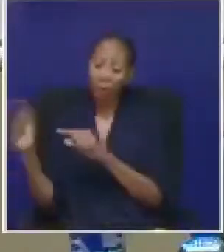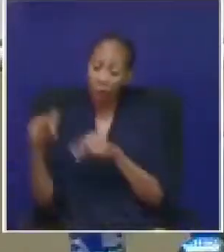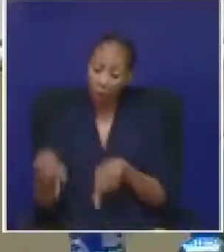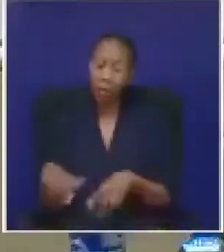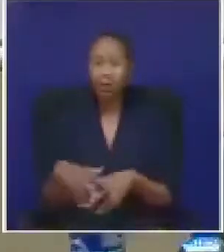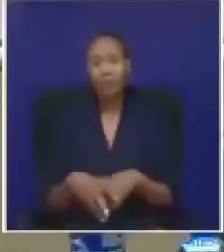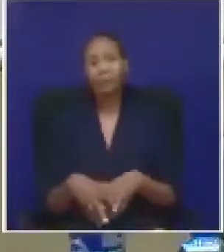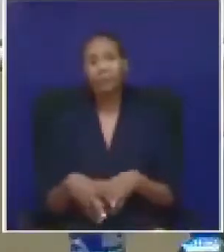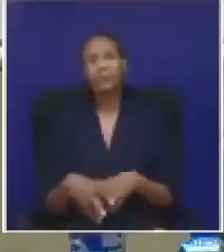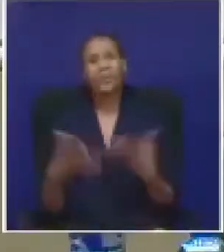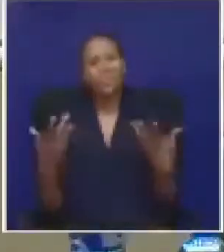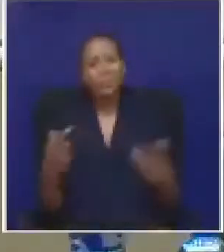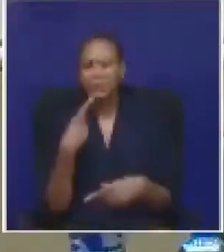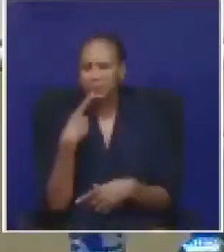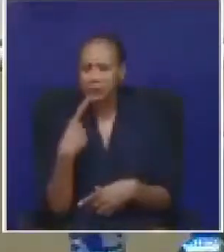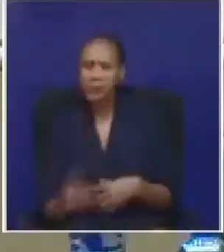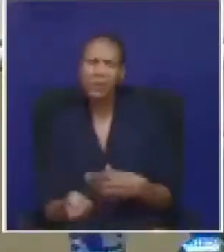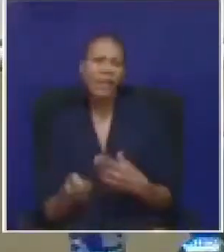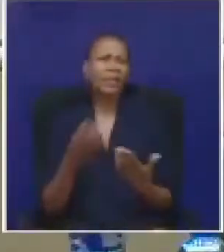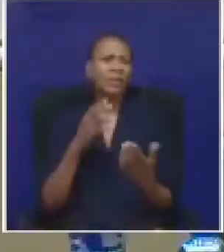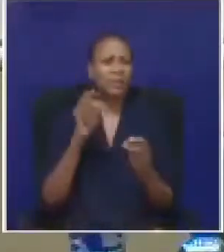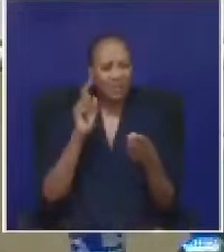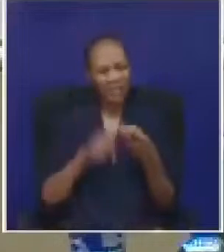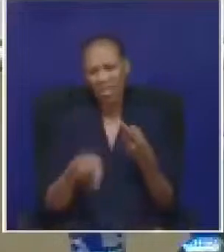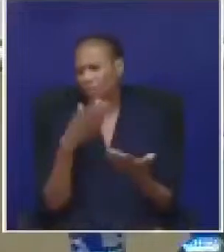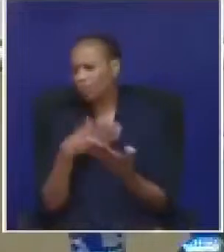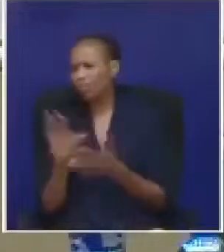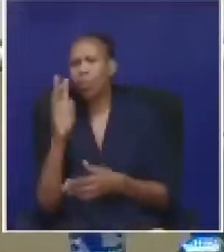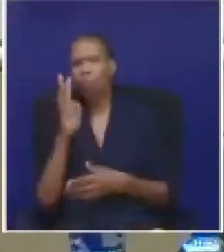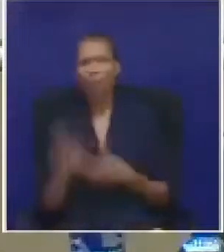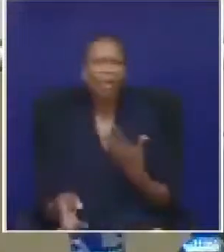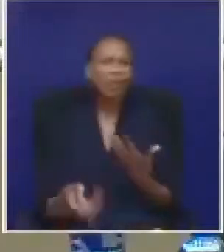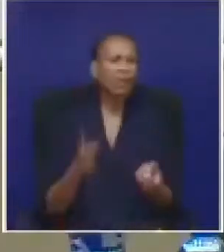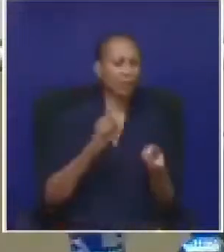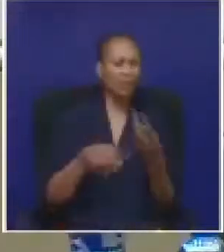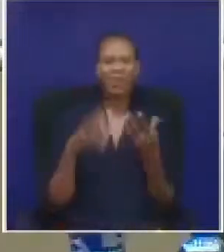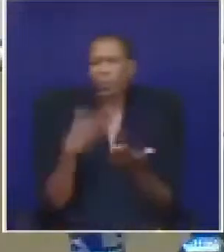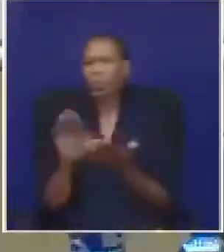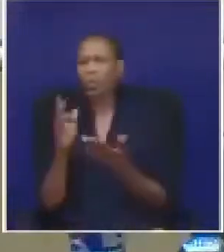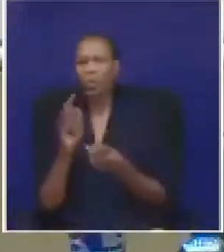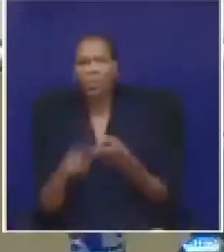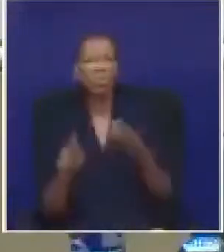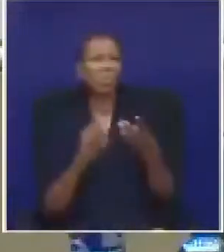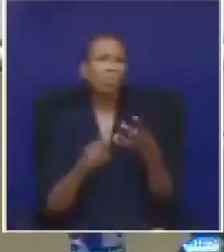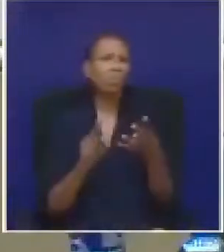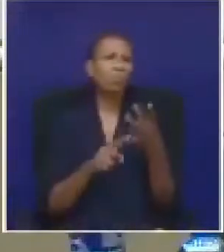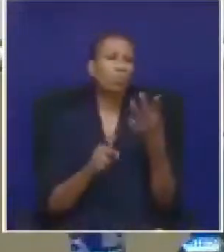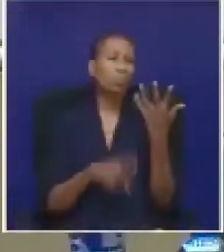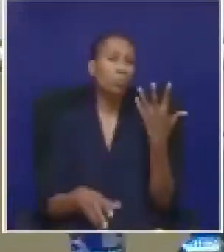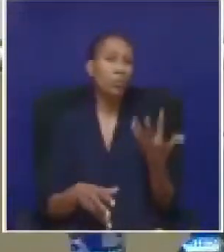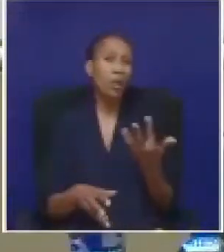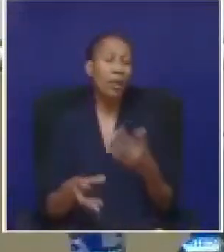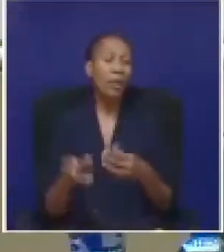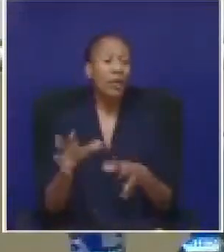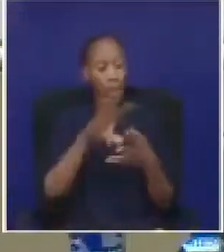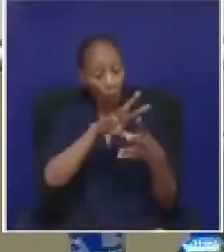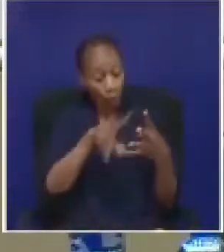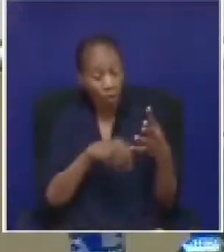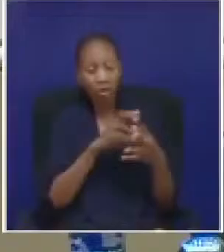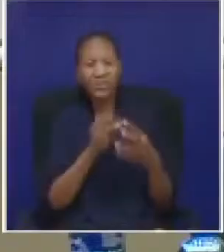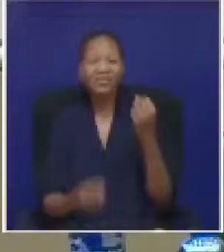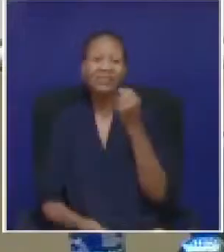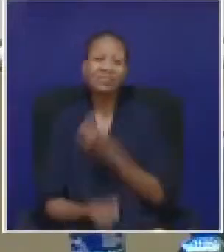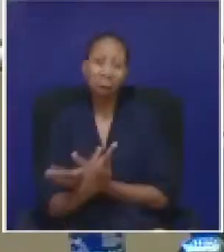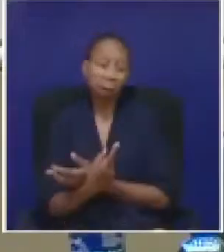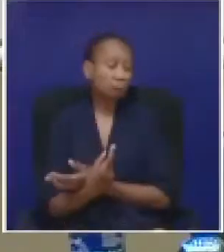sorts of commitments that the VAT would be scrapped before the tabling of the next budget. Those commitments didn't really materialize because it was poorly